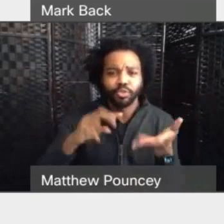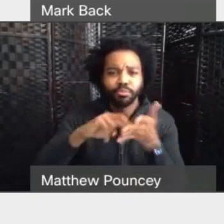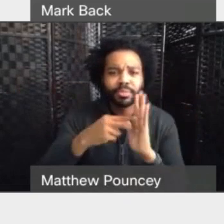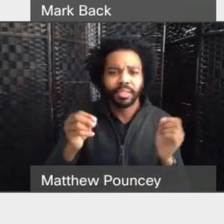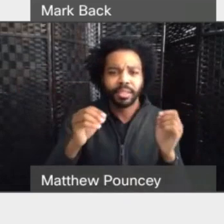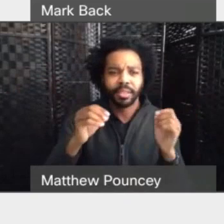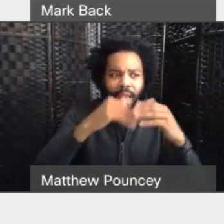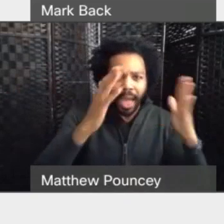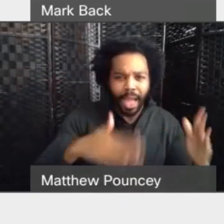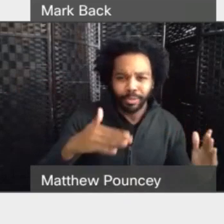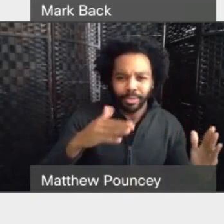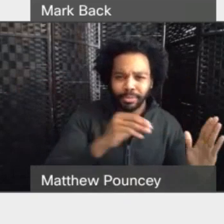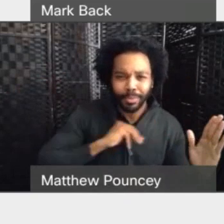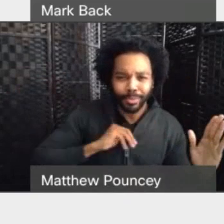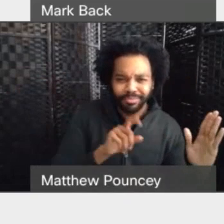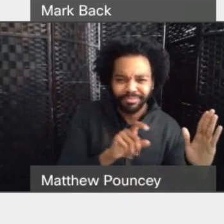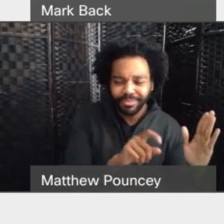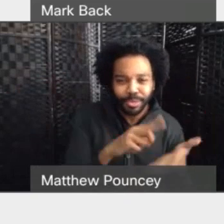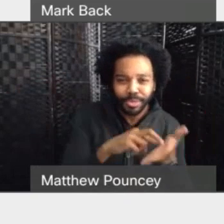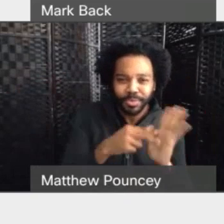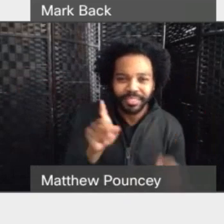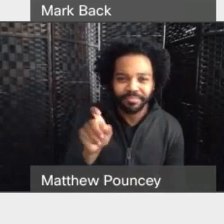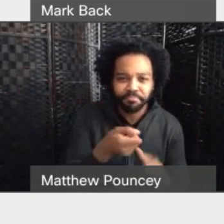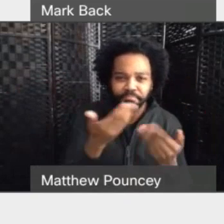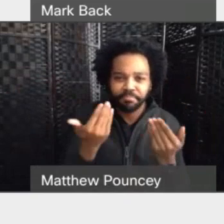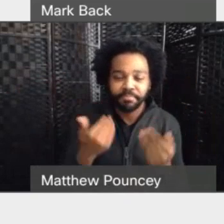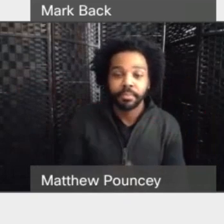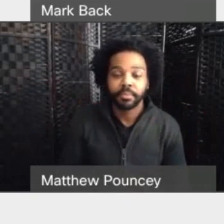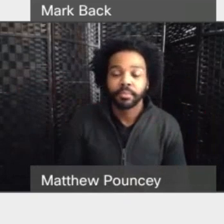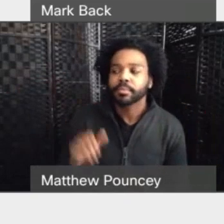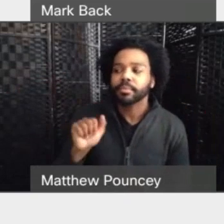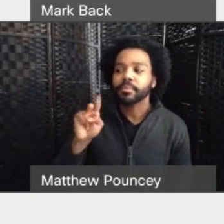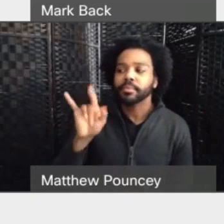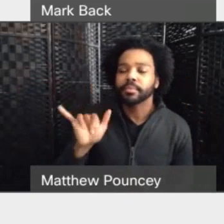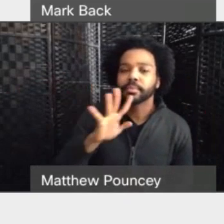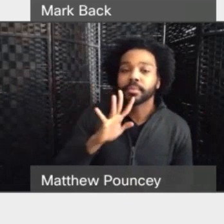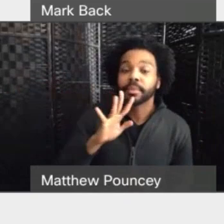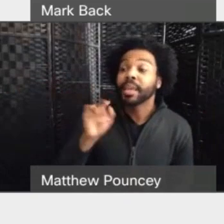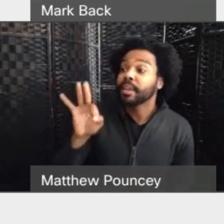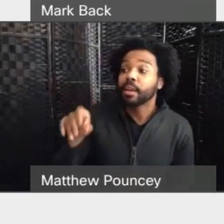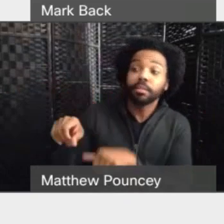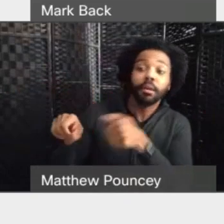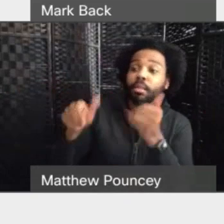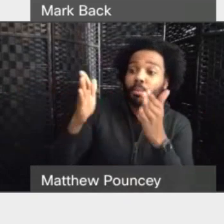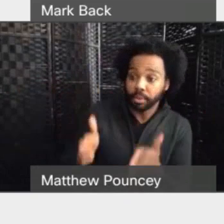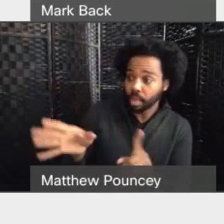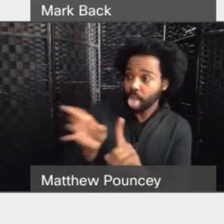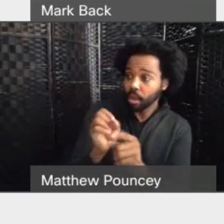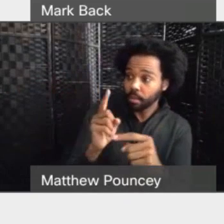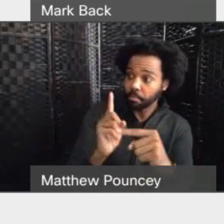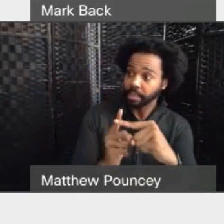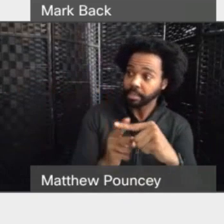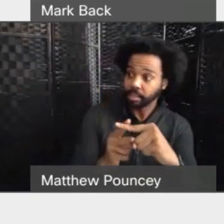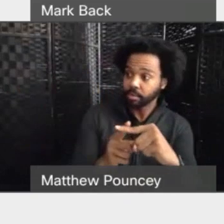the specific question on the testing? If another person tests positive in the home and a person who already